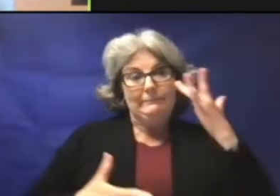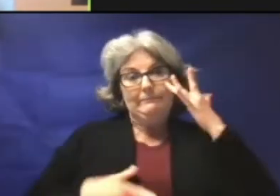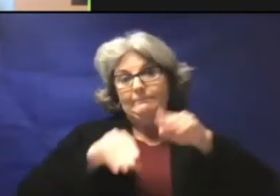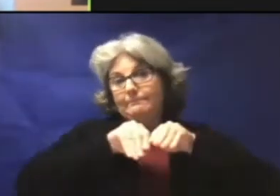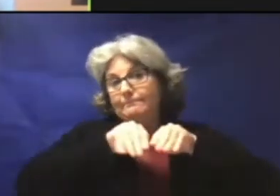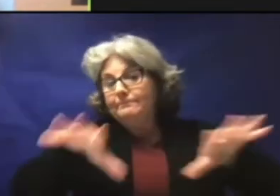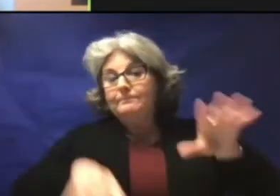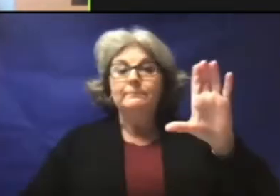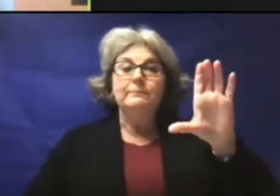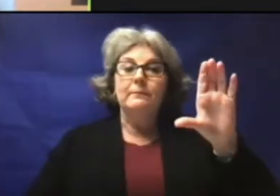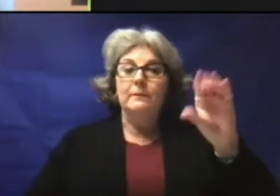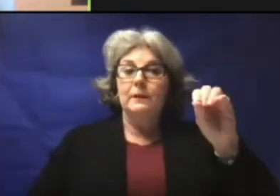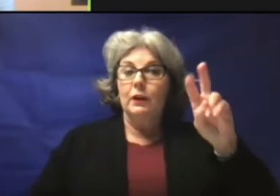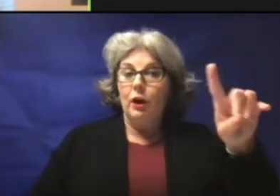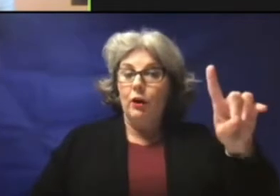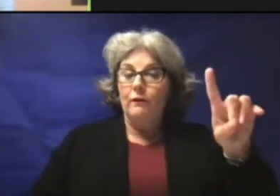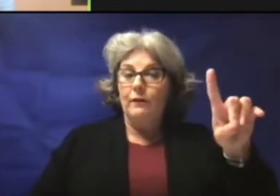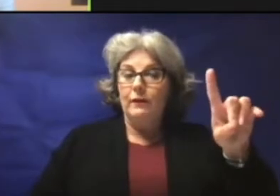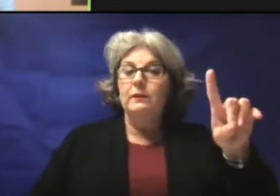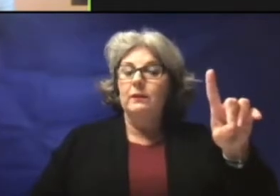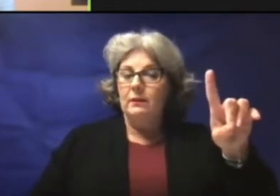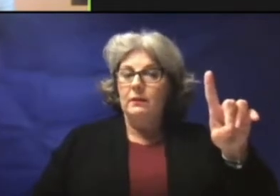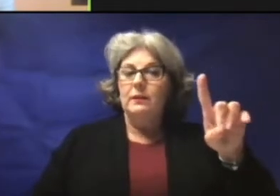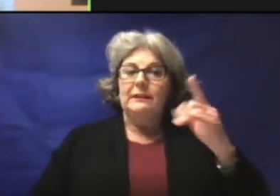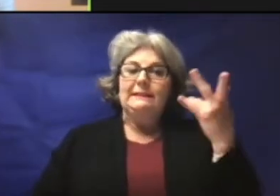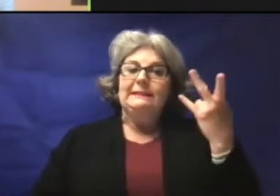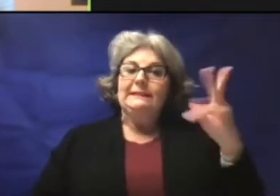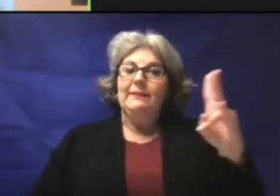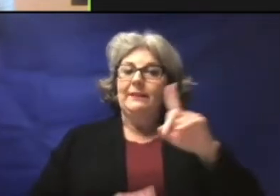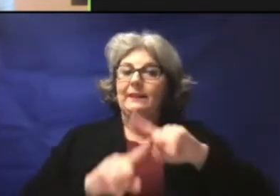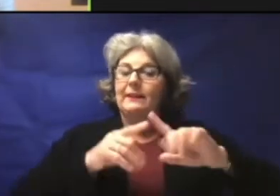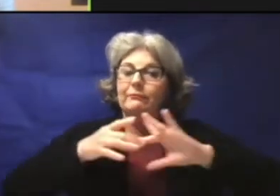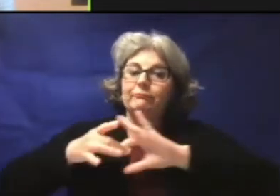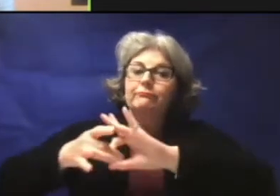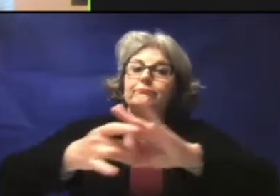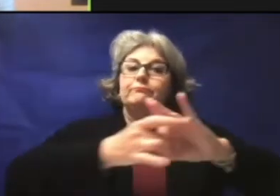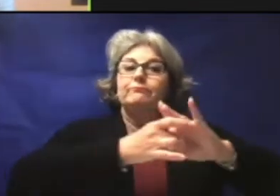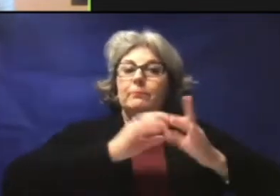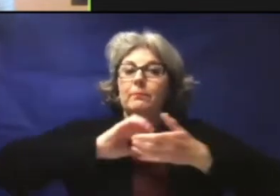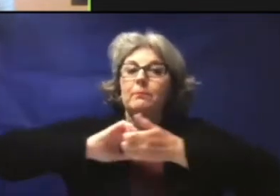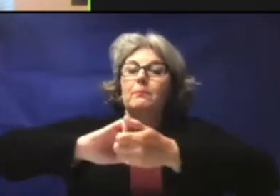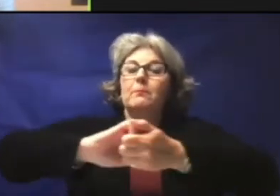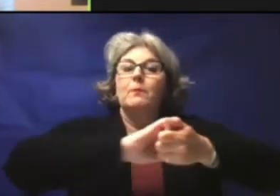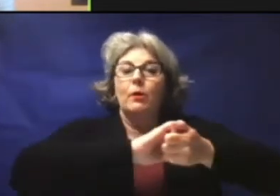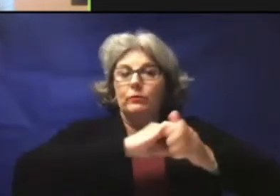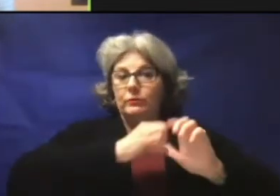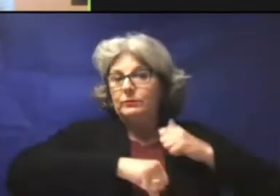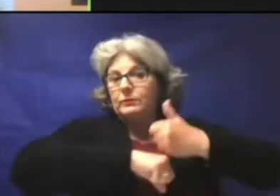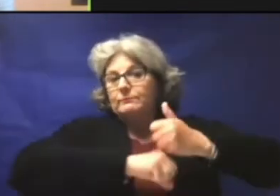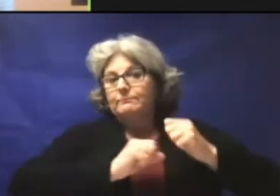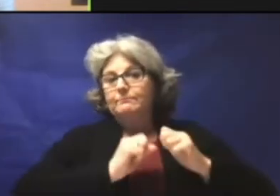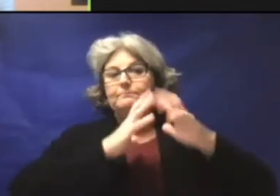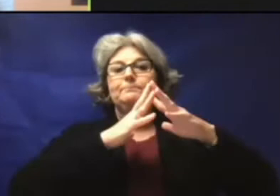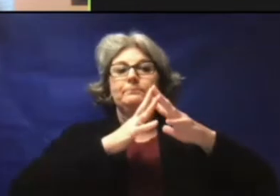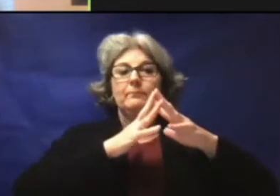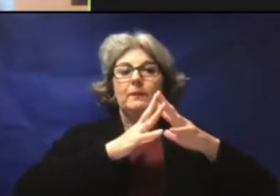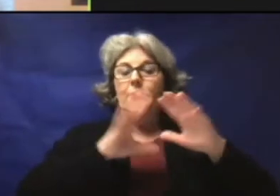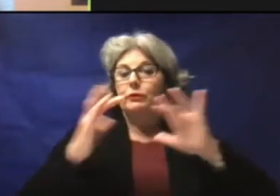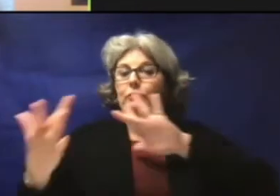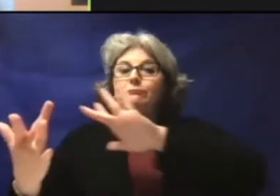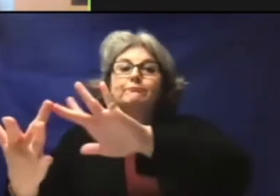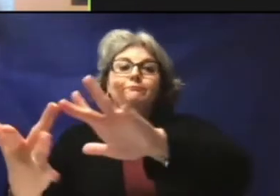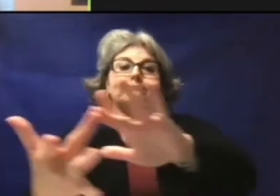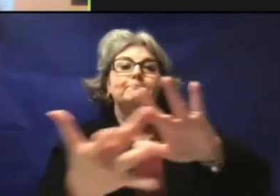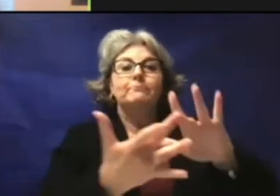are actually leading an effort of 17 collaborative partners to do outreach,